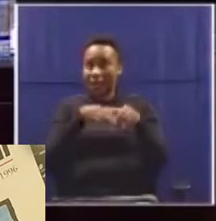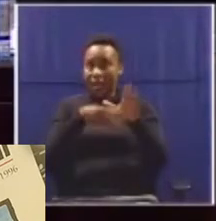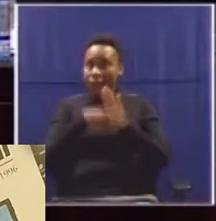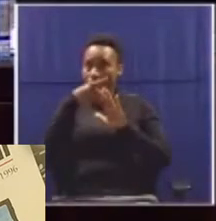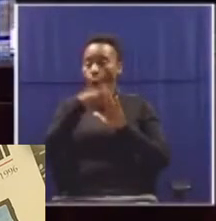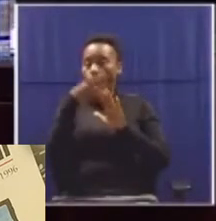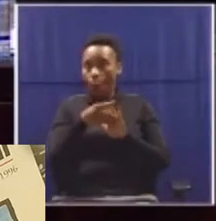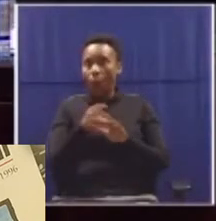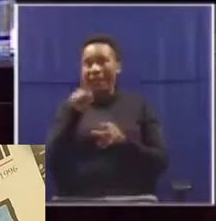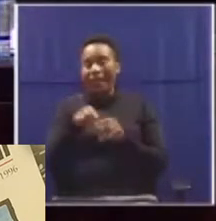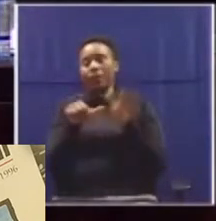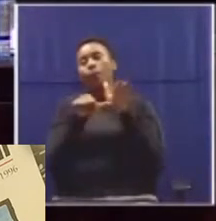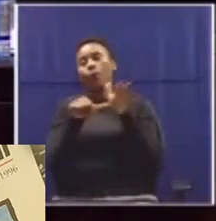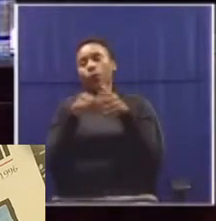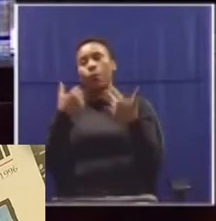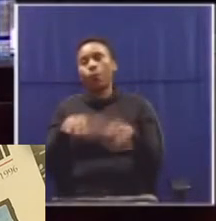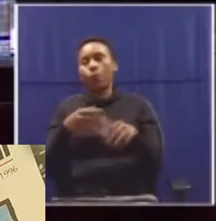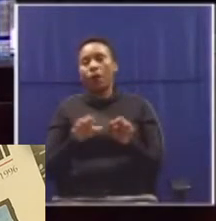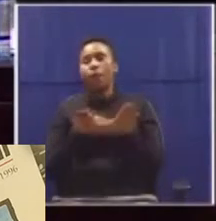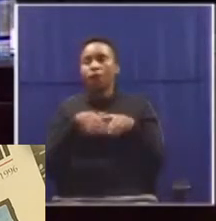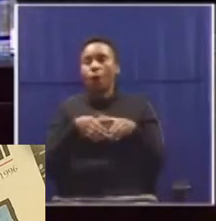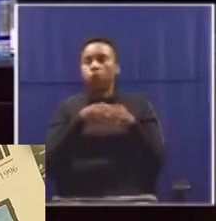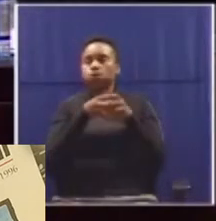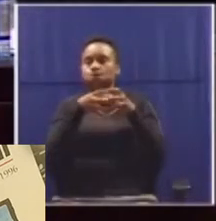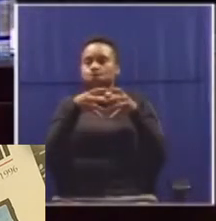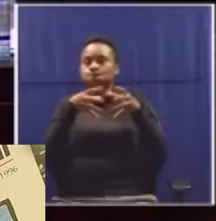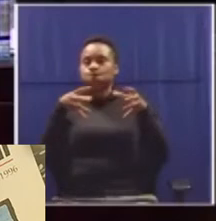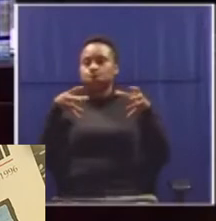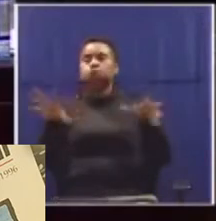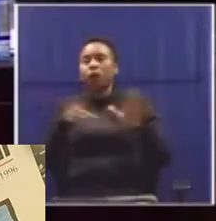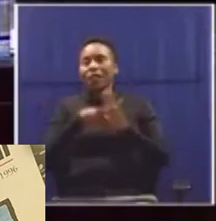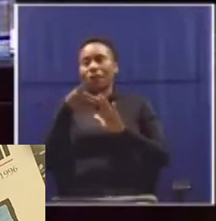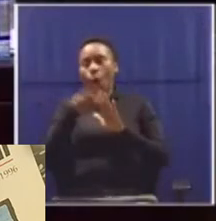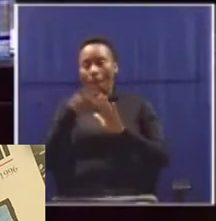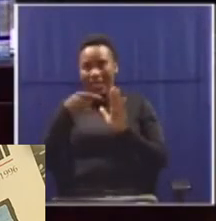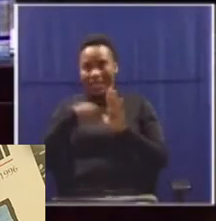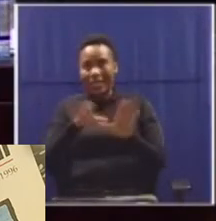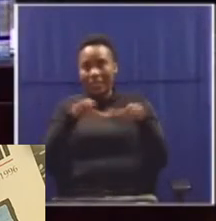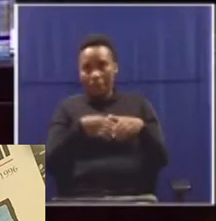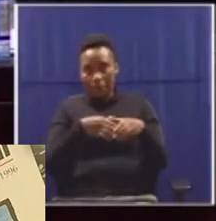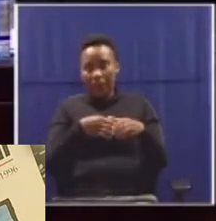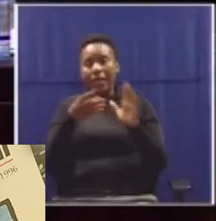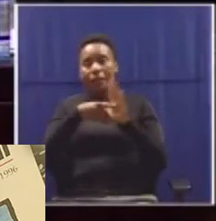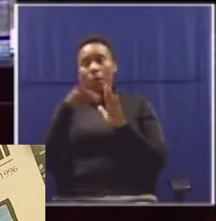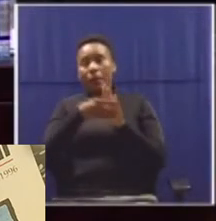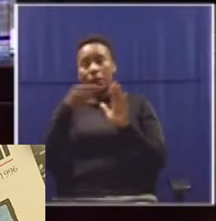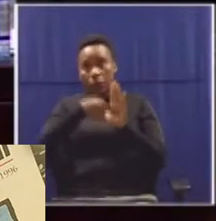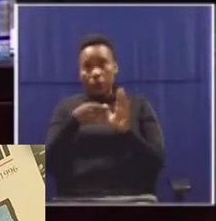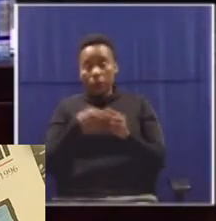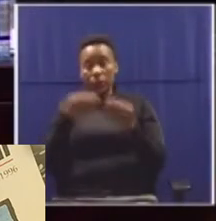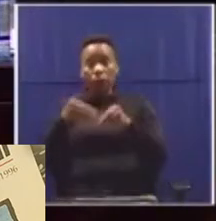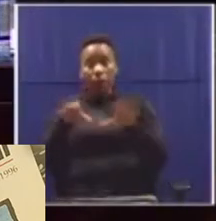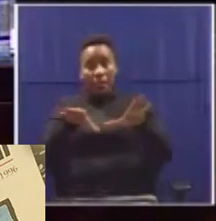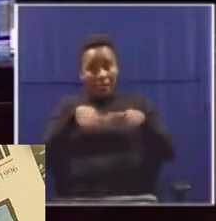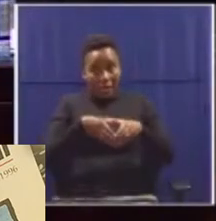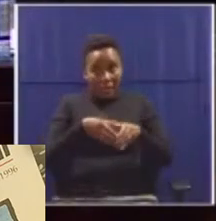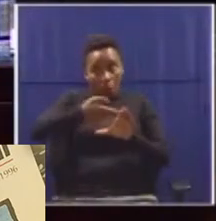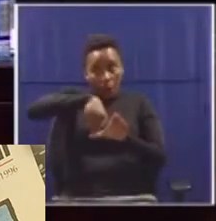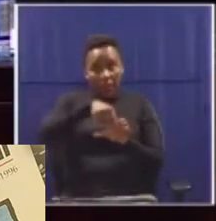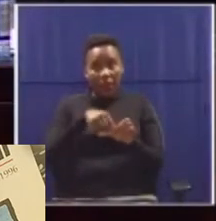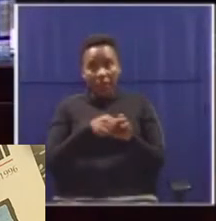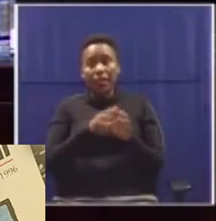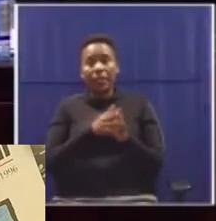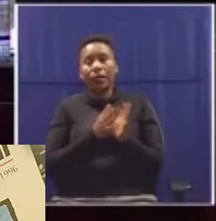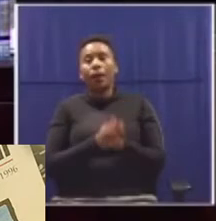for the growth and development of this sector the development of Small Business Development within the framework of